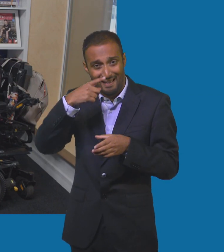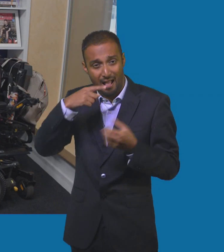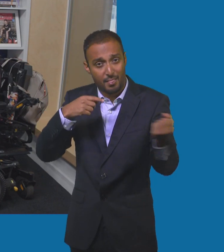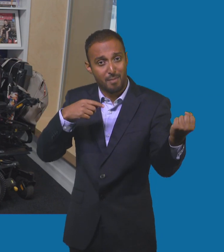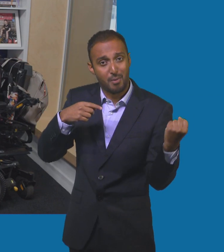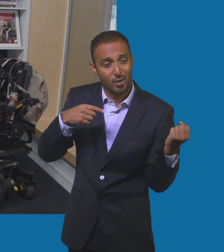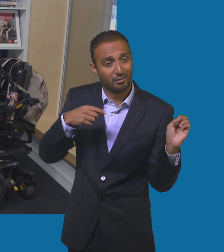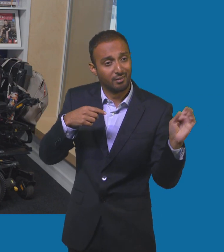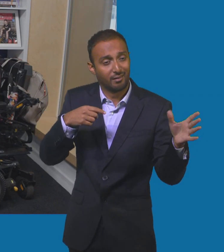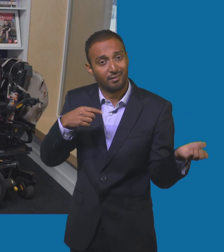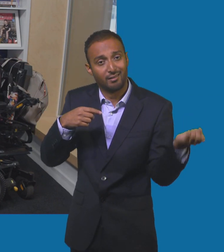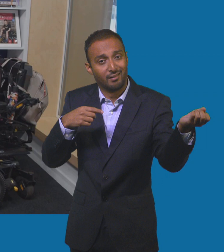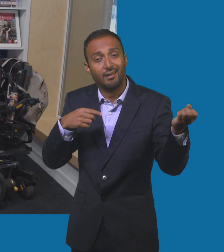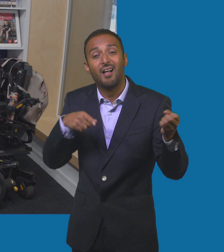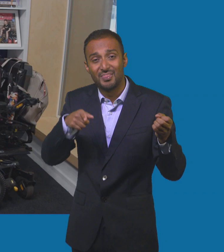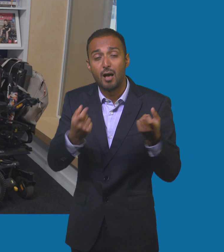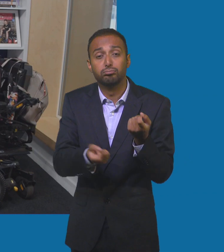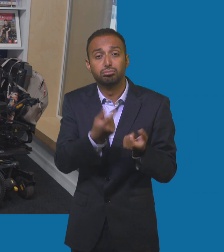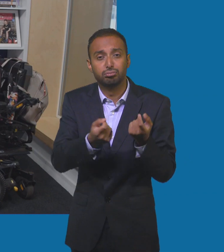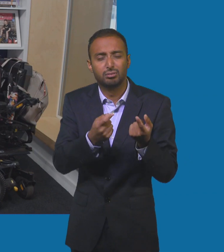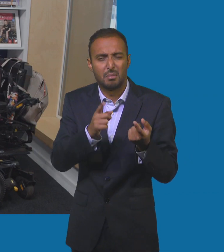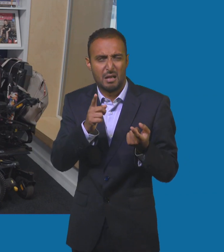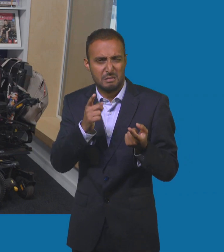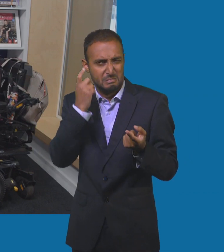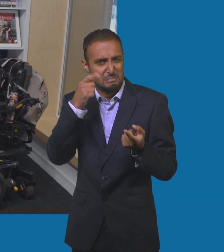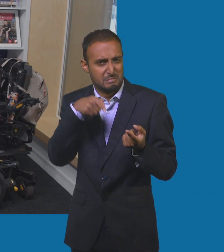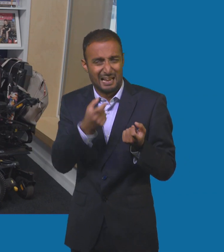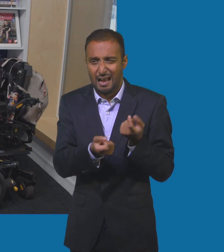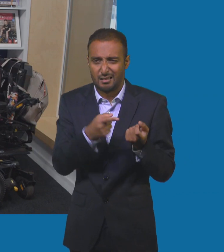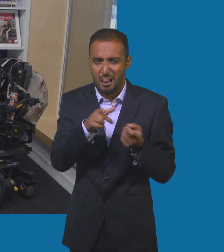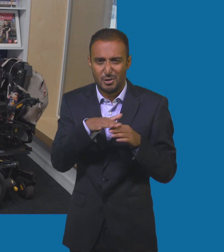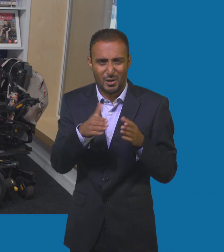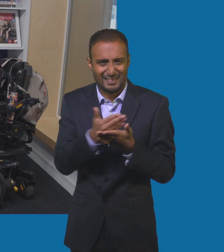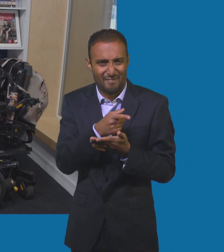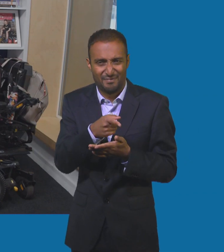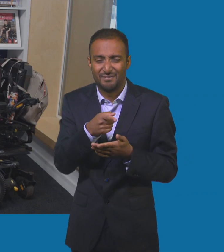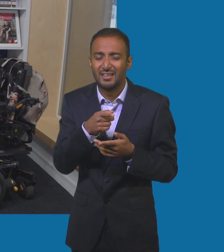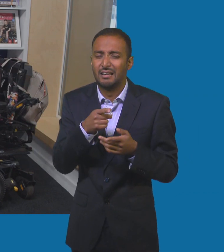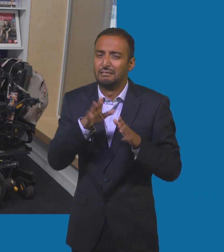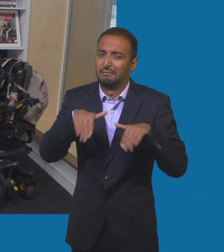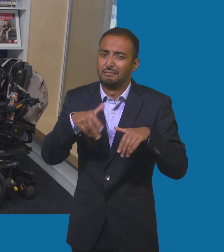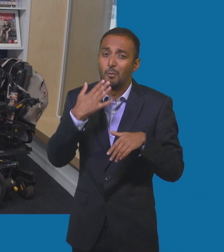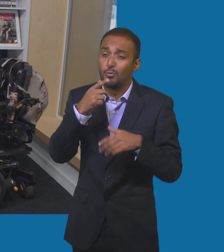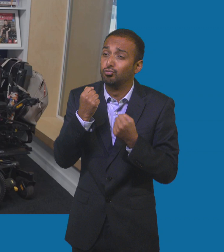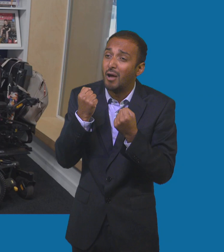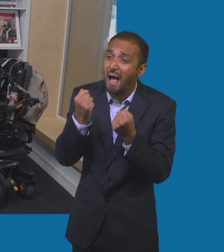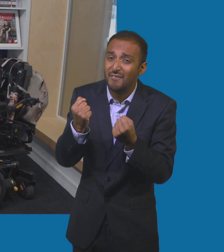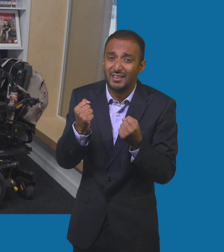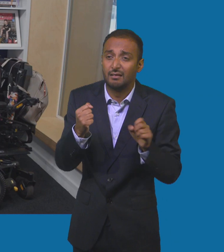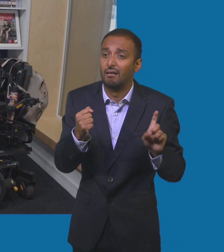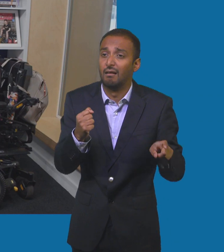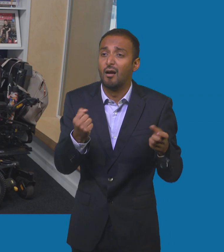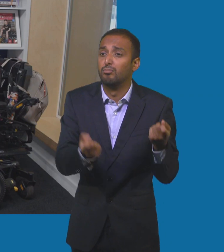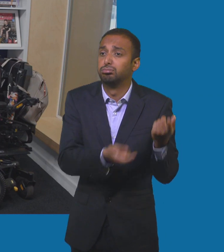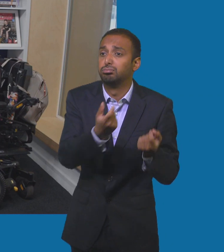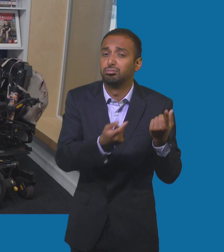not sure how safe a mobile kettle is now I think about it, but yeah, don't do it while driving. No, it's literally